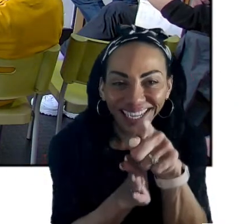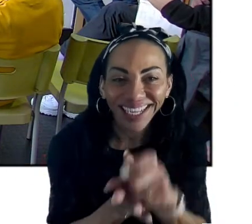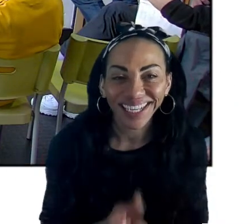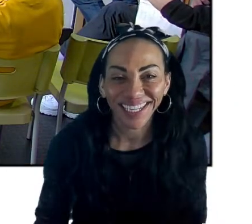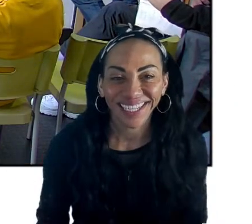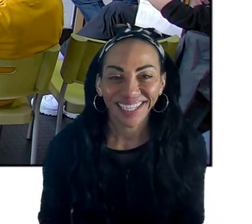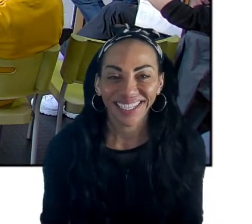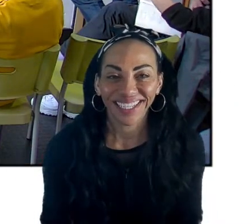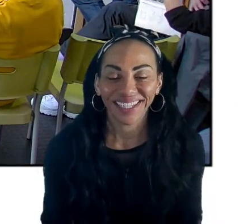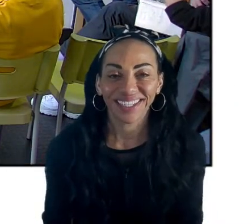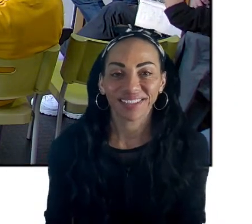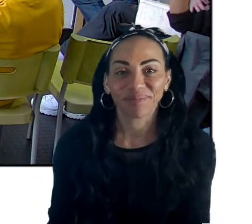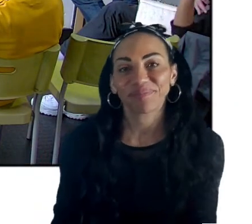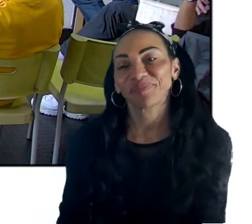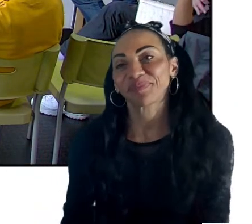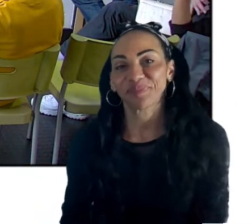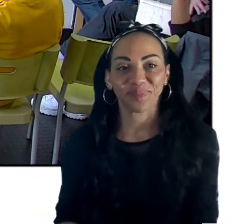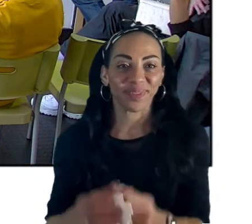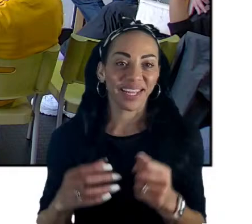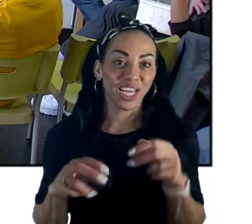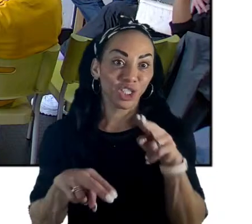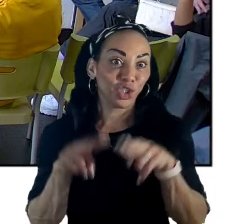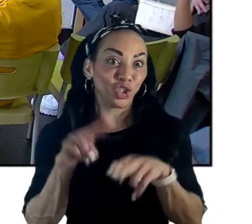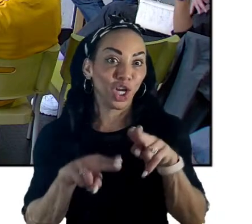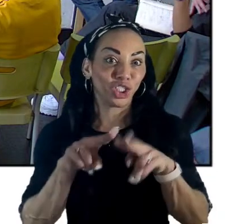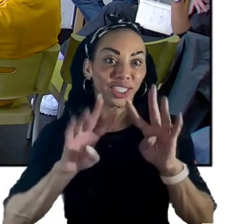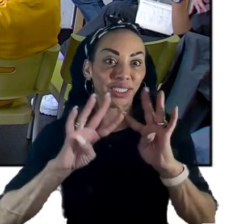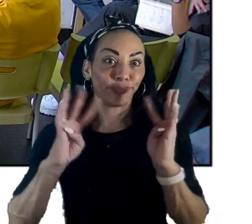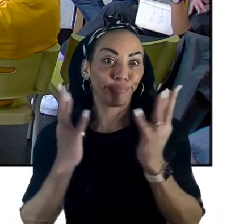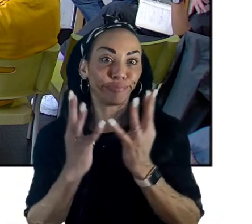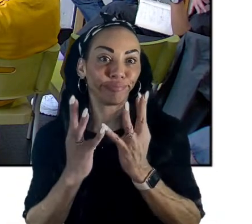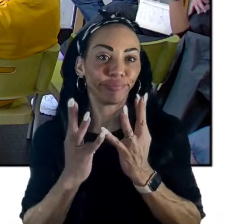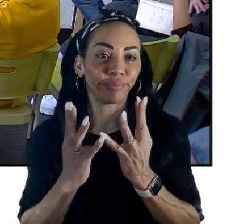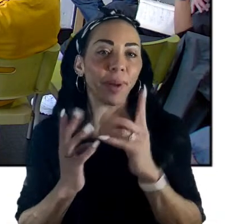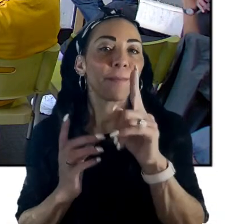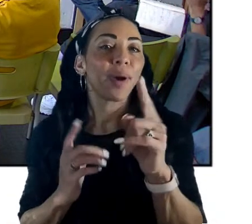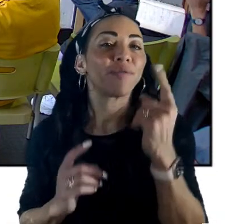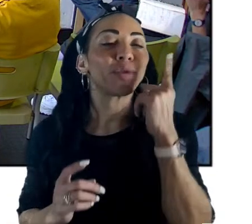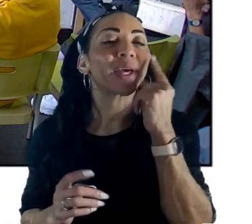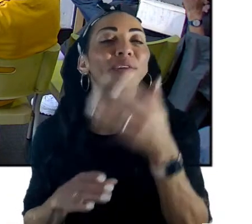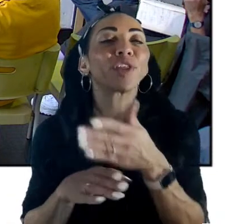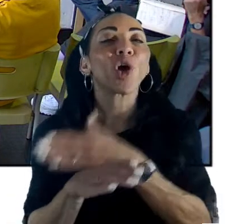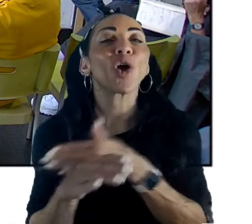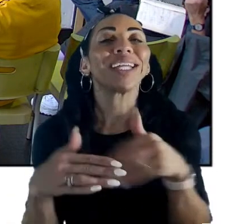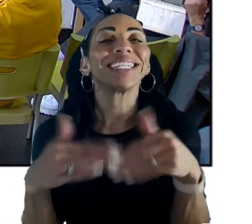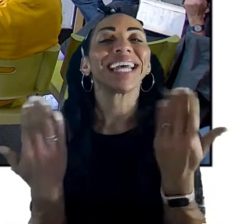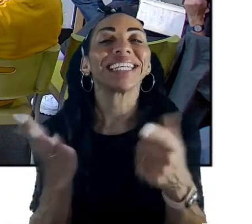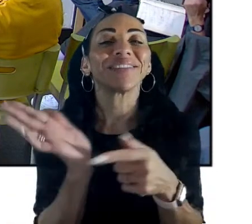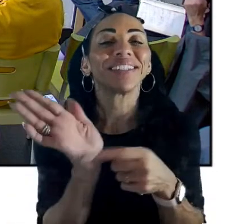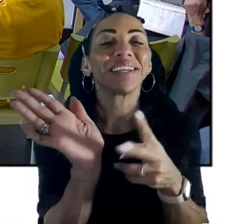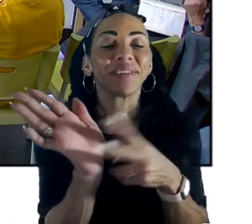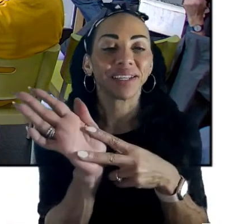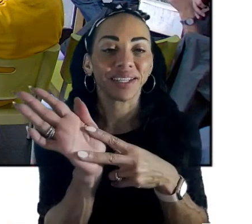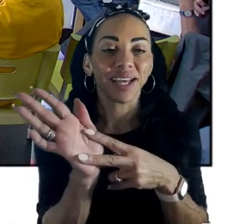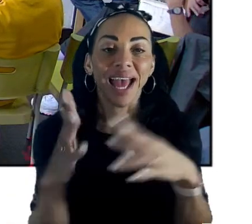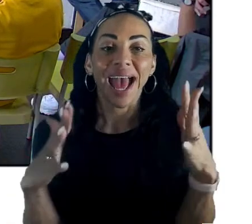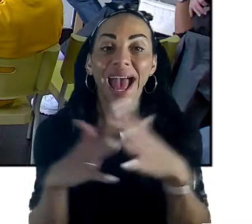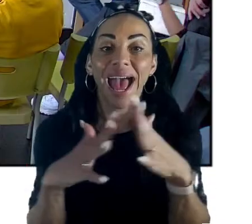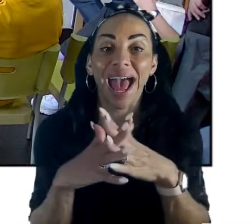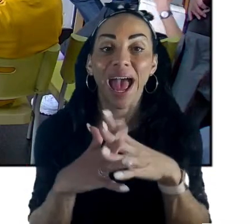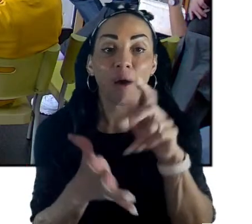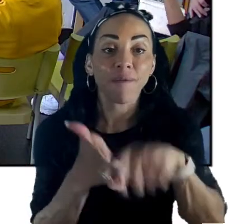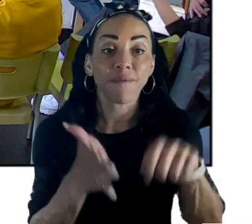of judges. Actually, if you go back to the very early days of television, you voted by postcard. But